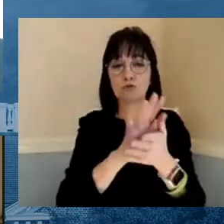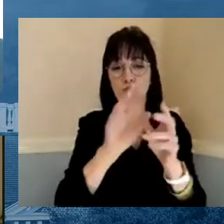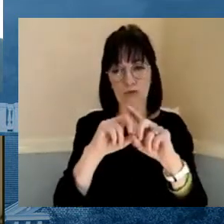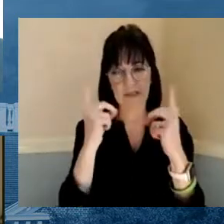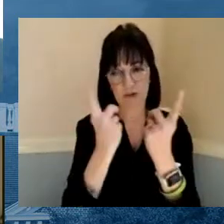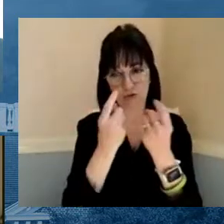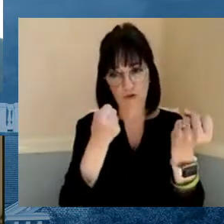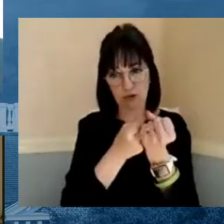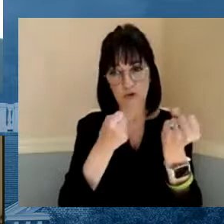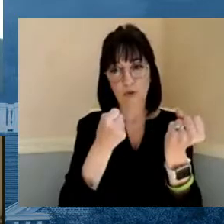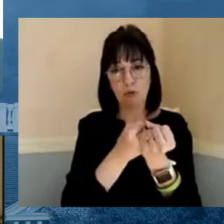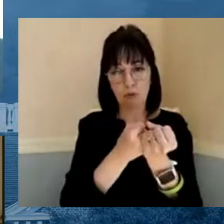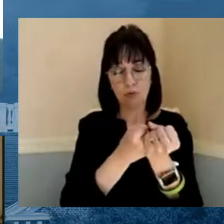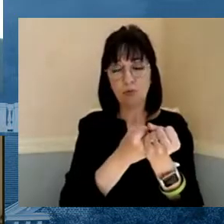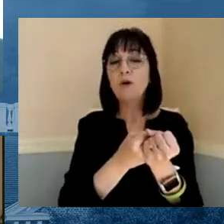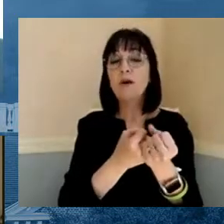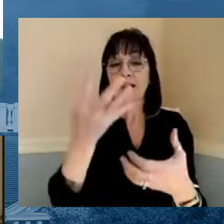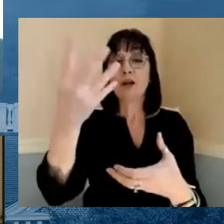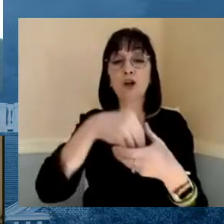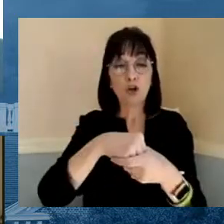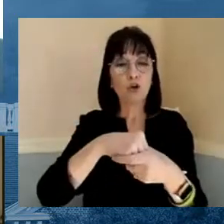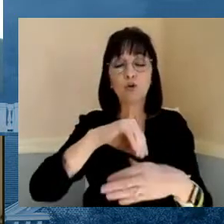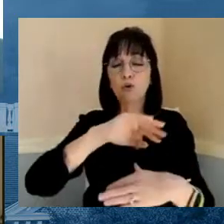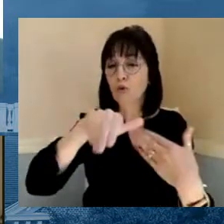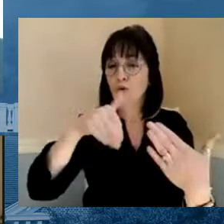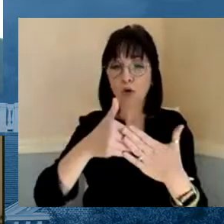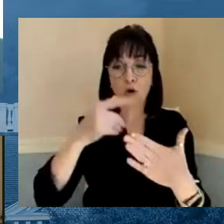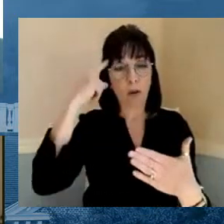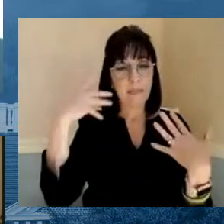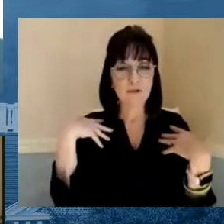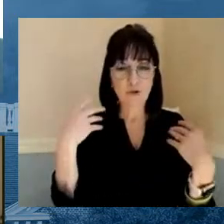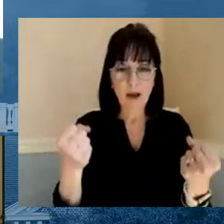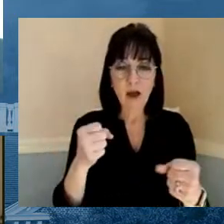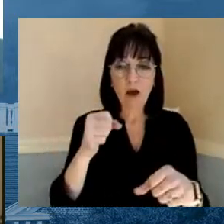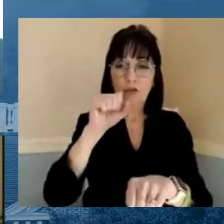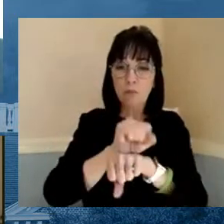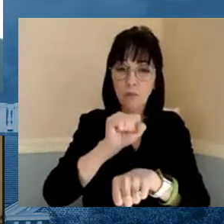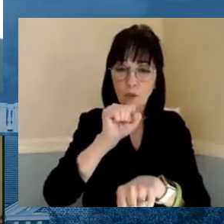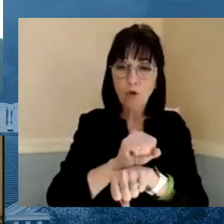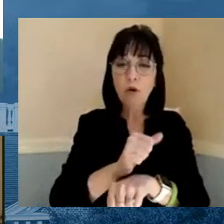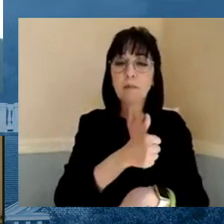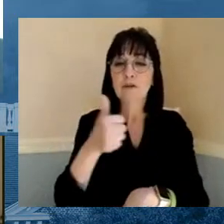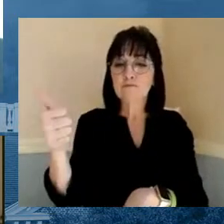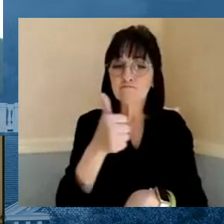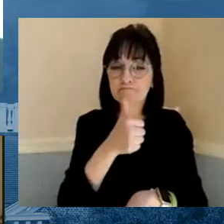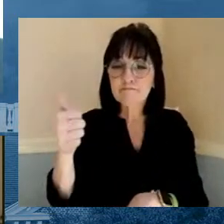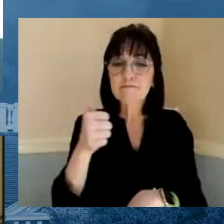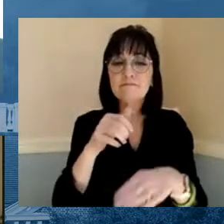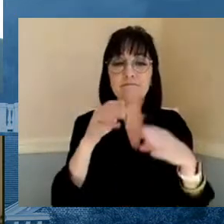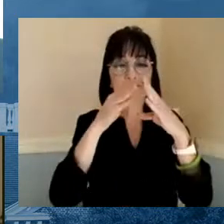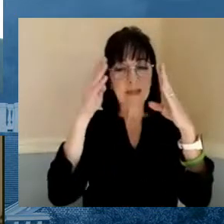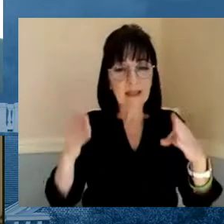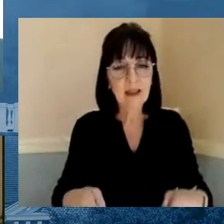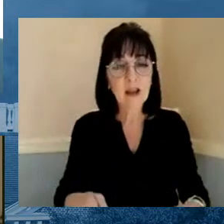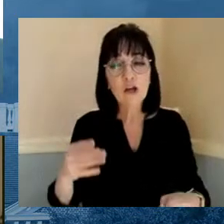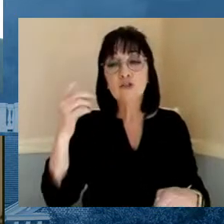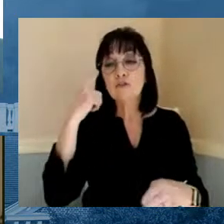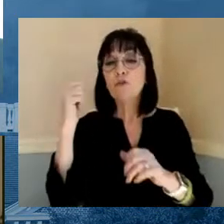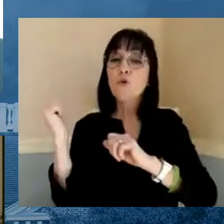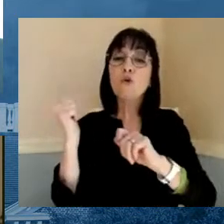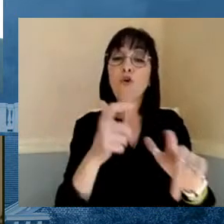care, including mental health, employment, transportation, and housing for Delawareans with